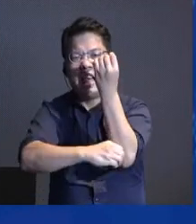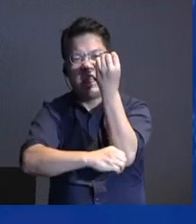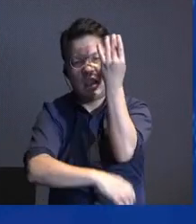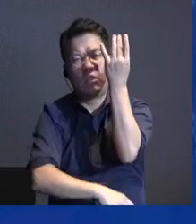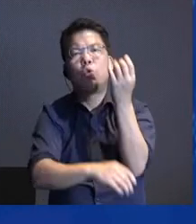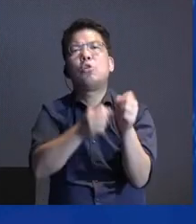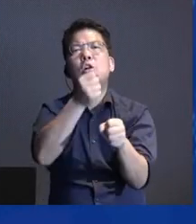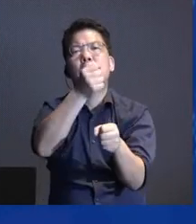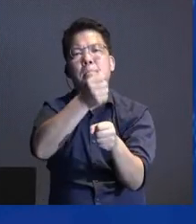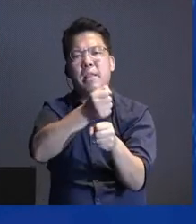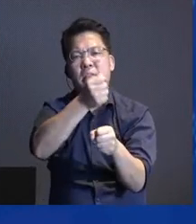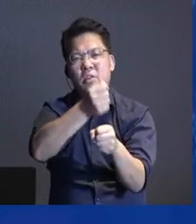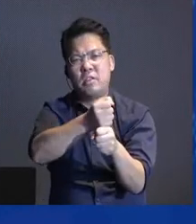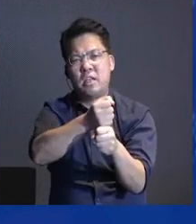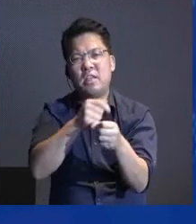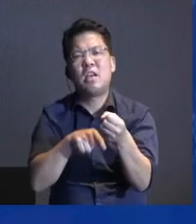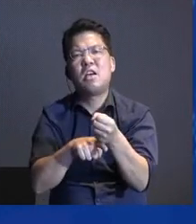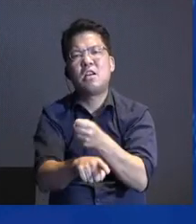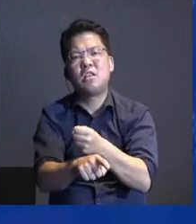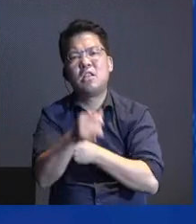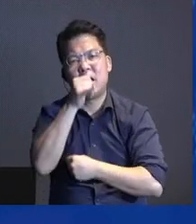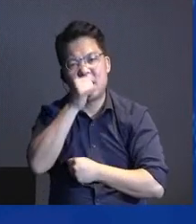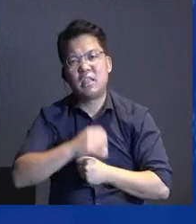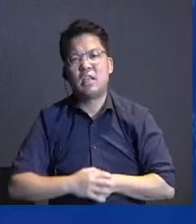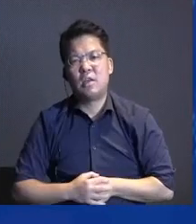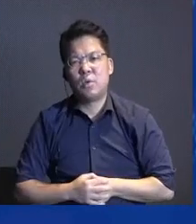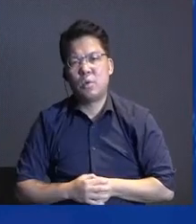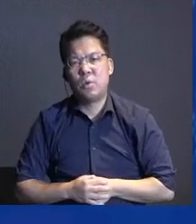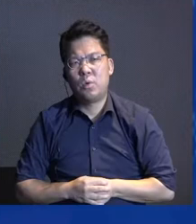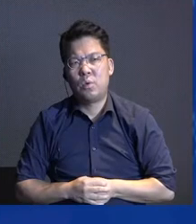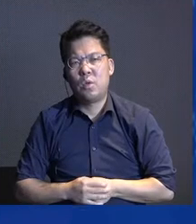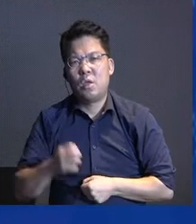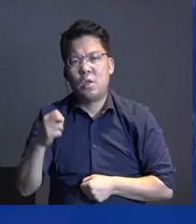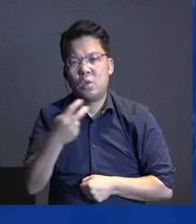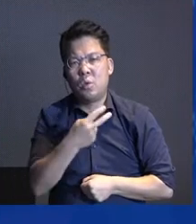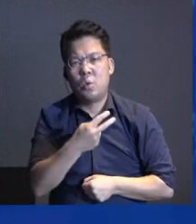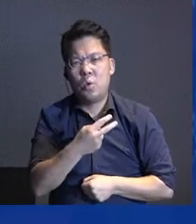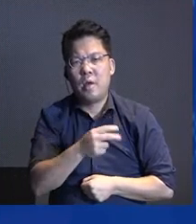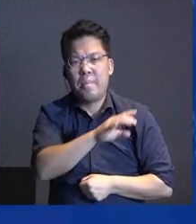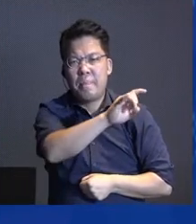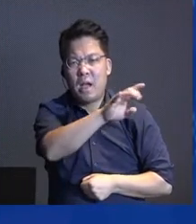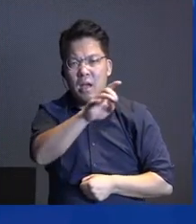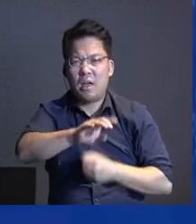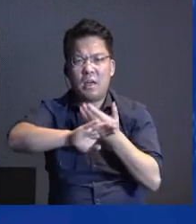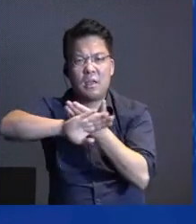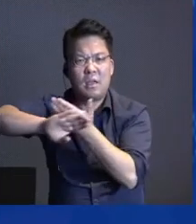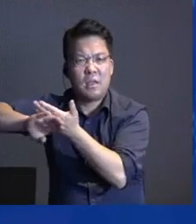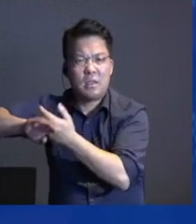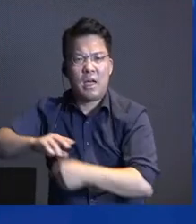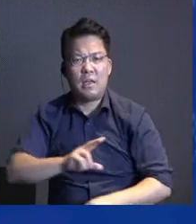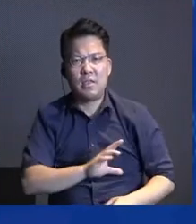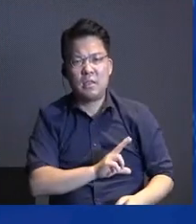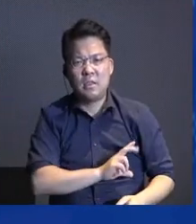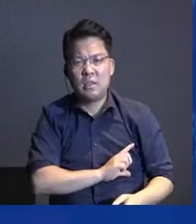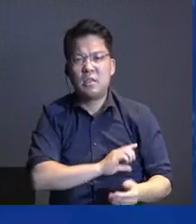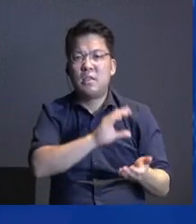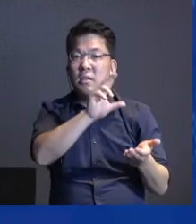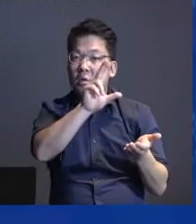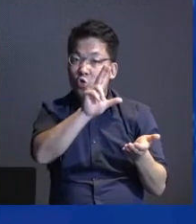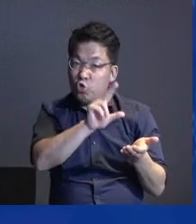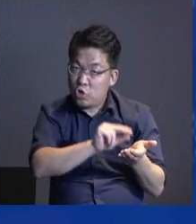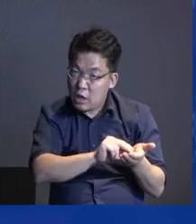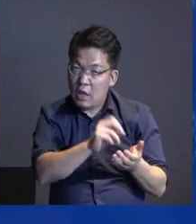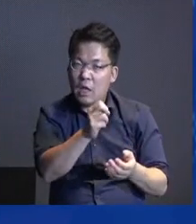the different contexts, different national geographical contexts, different groups, different